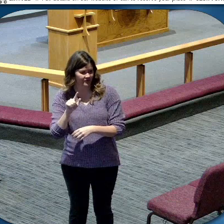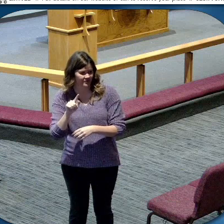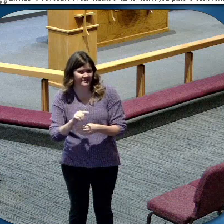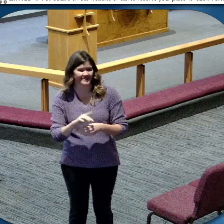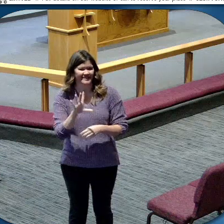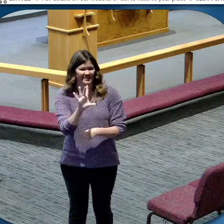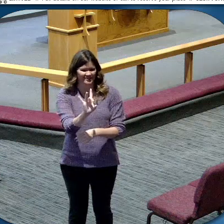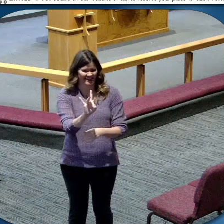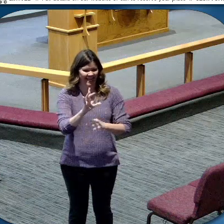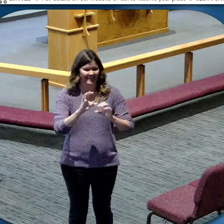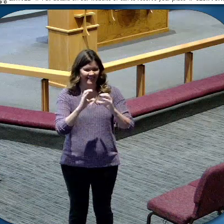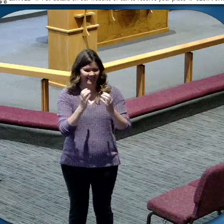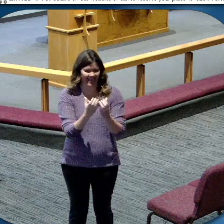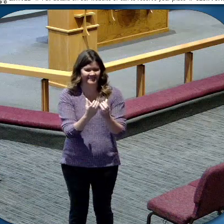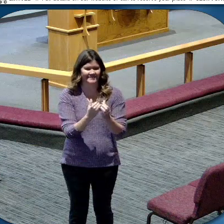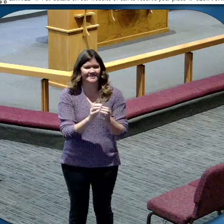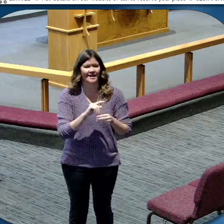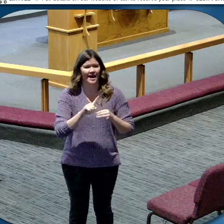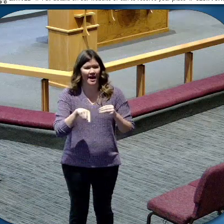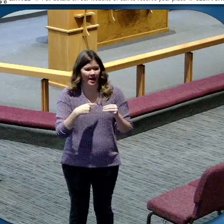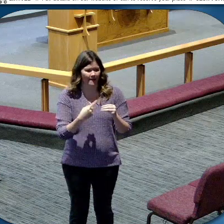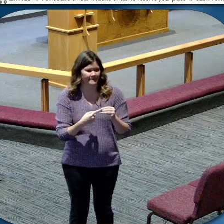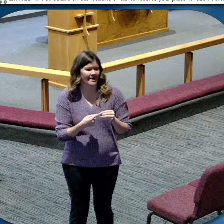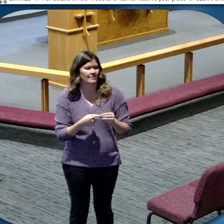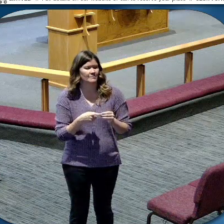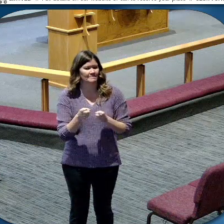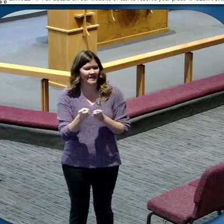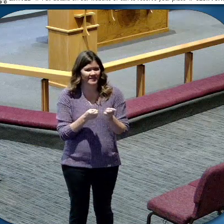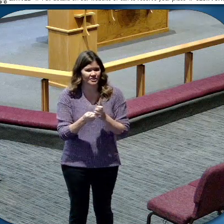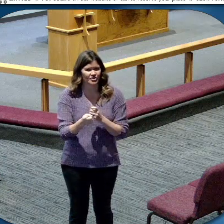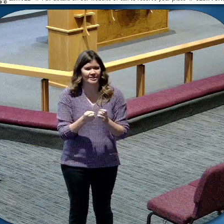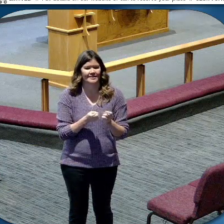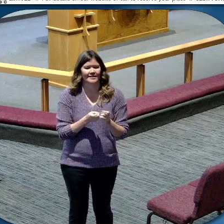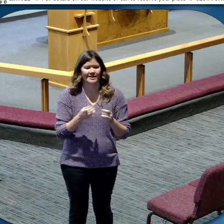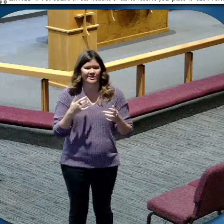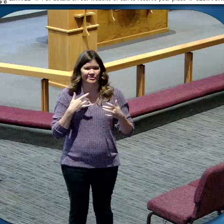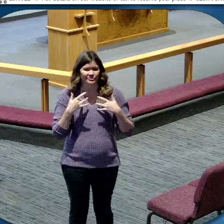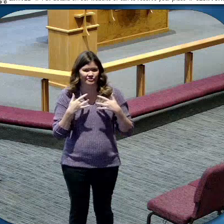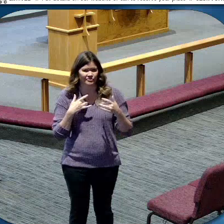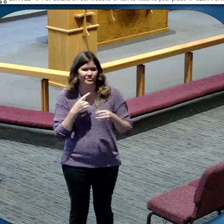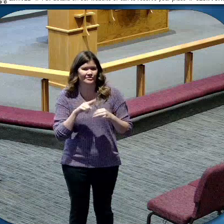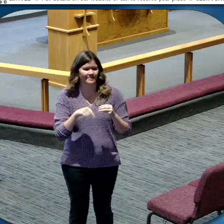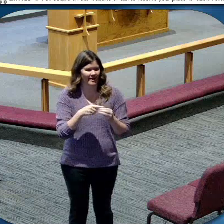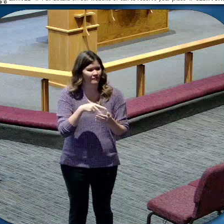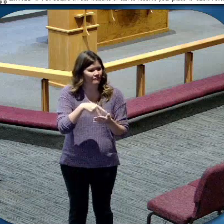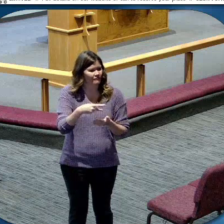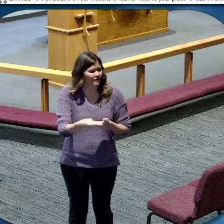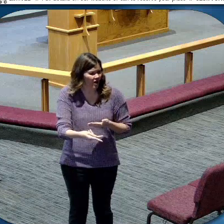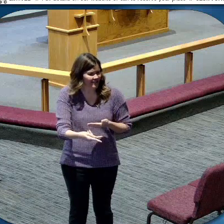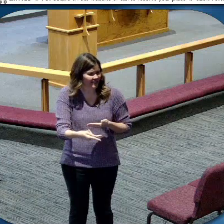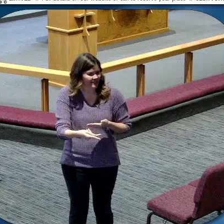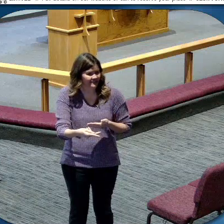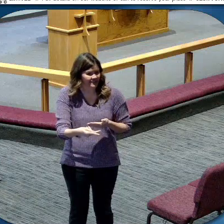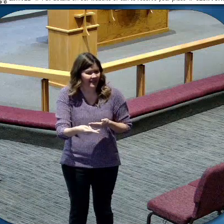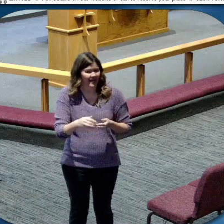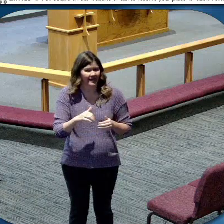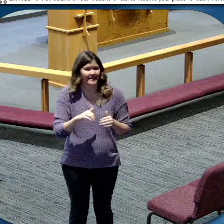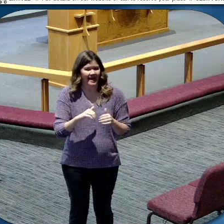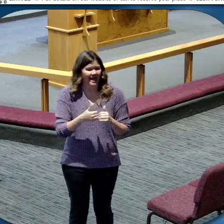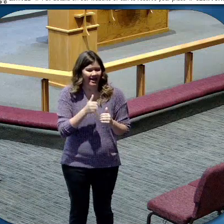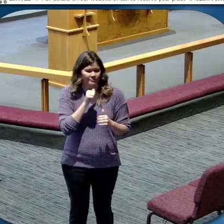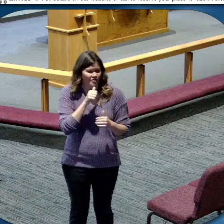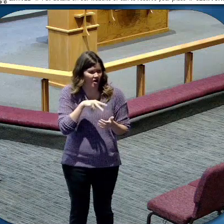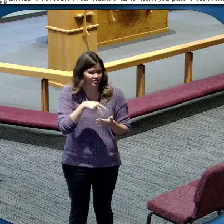of balance, managing concerns about falls, some exercise you can do to kind of keep your balance. Sherry's going to lead